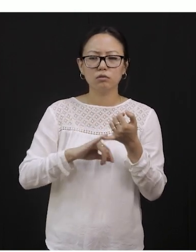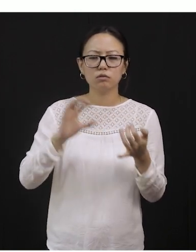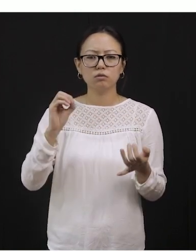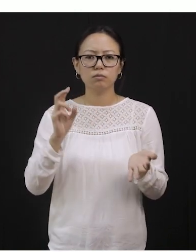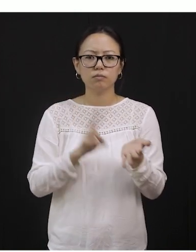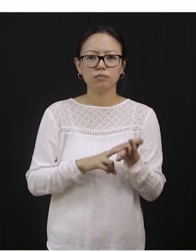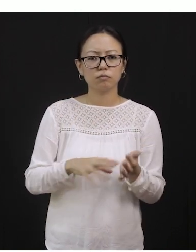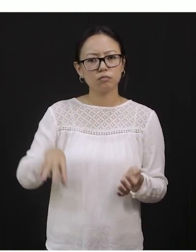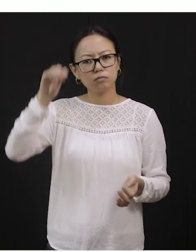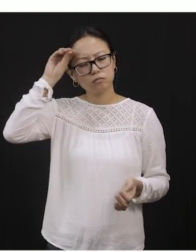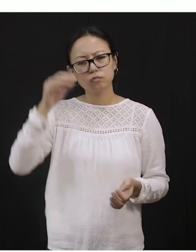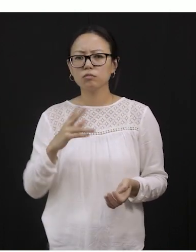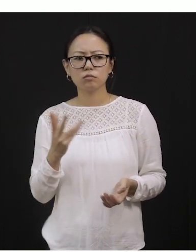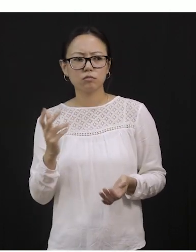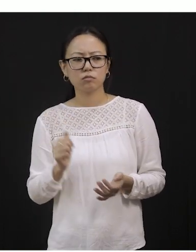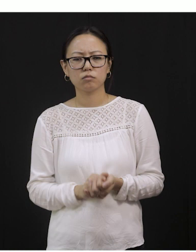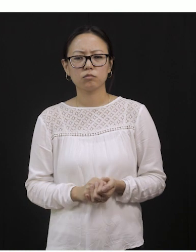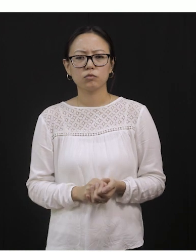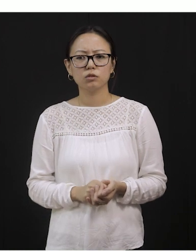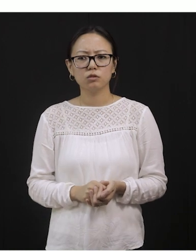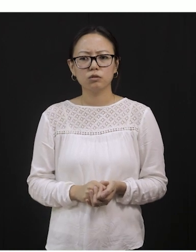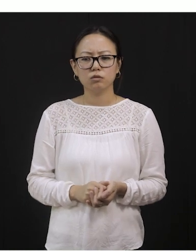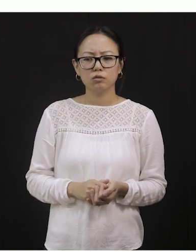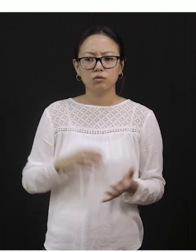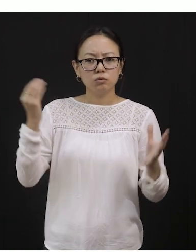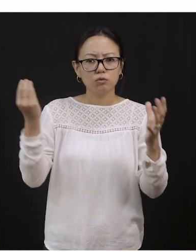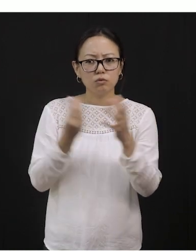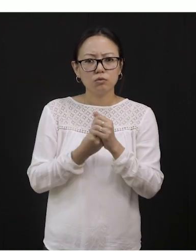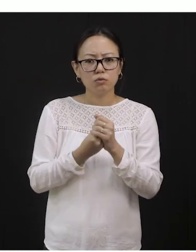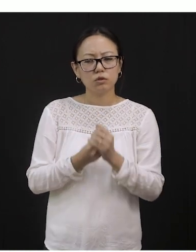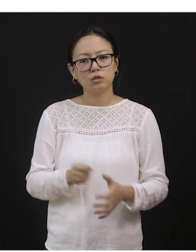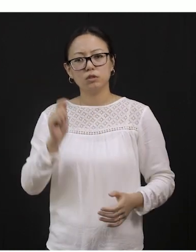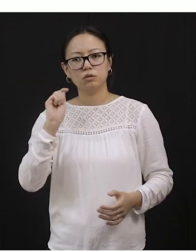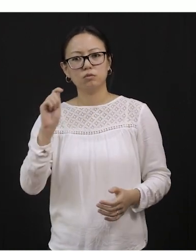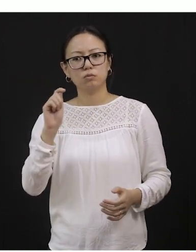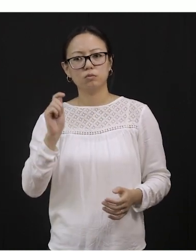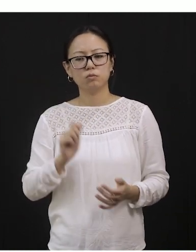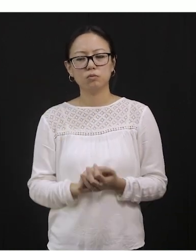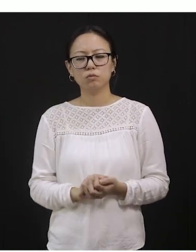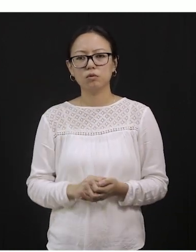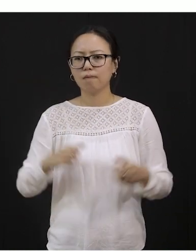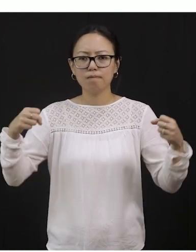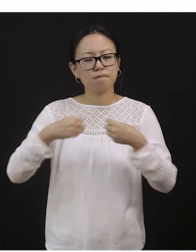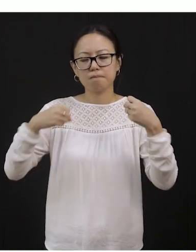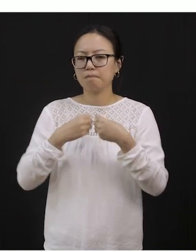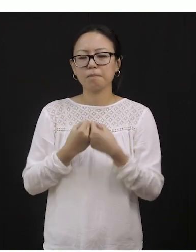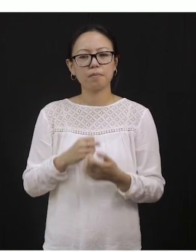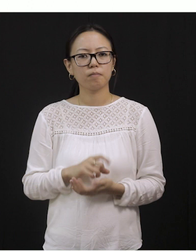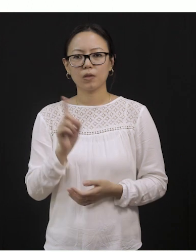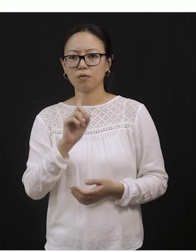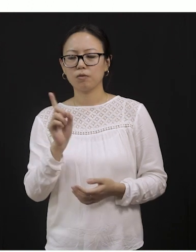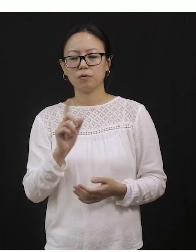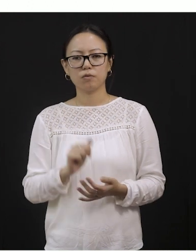So you have to respect your mother, you have to respect your father, and you have to stay united with them. Okay? All right. So this is